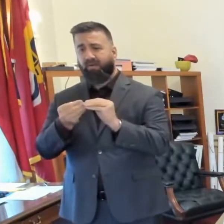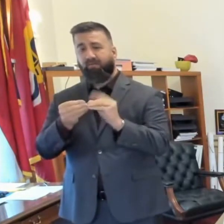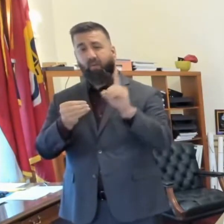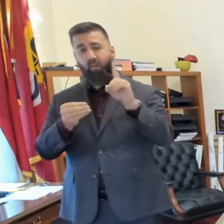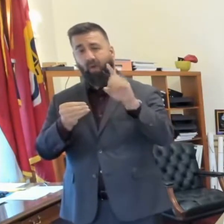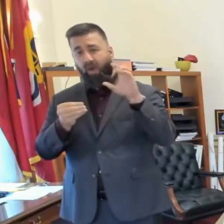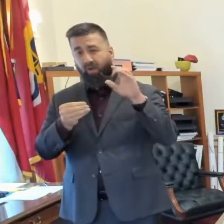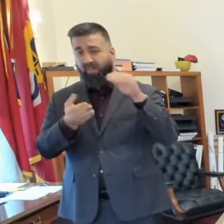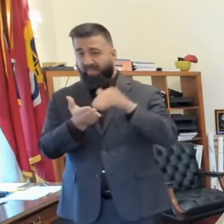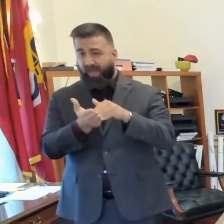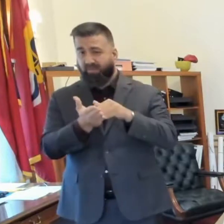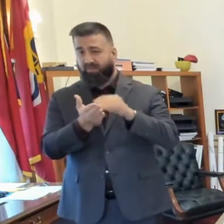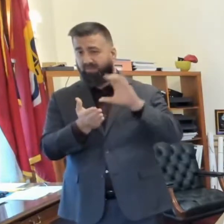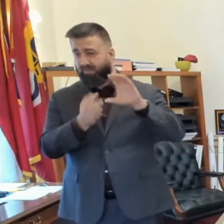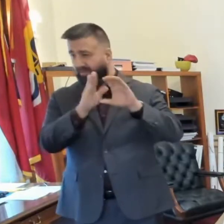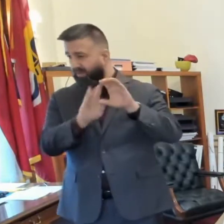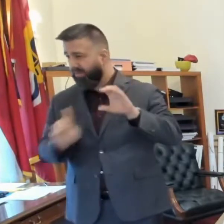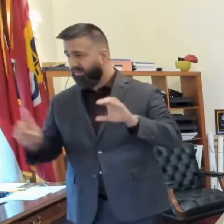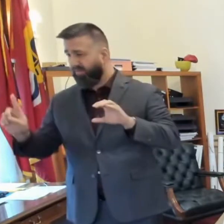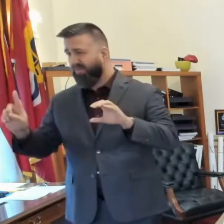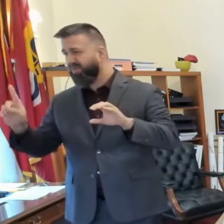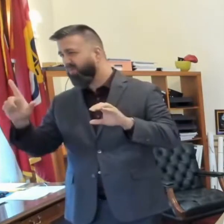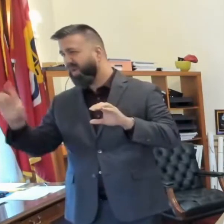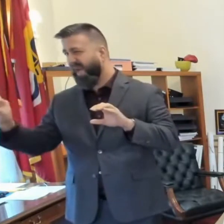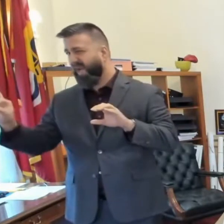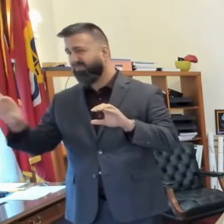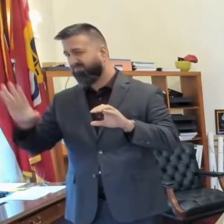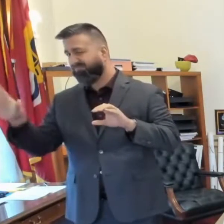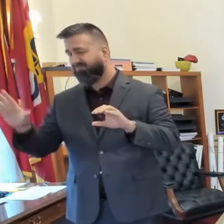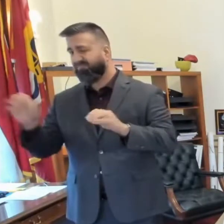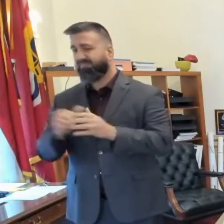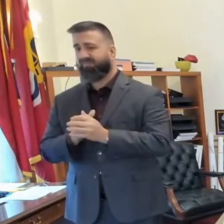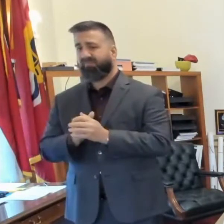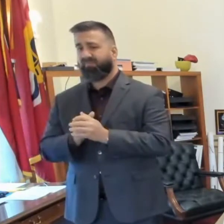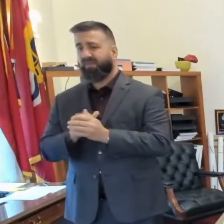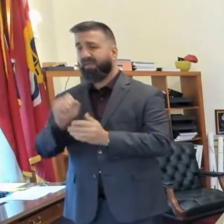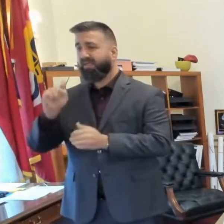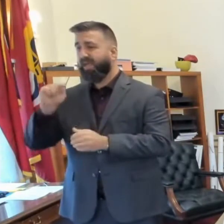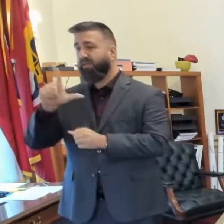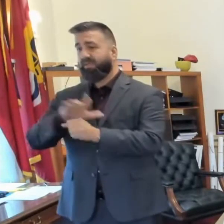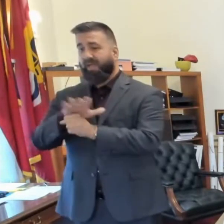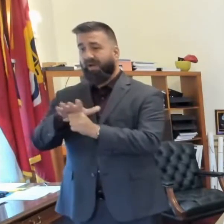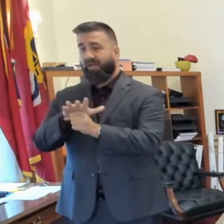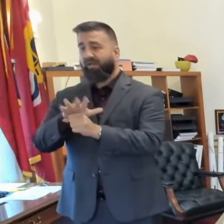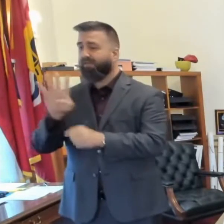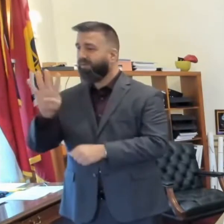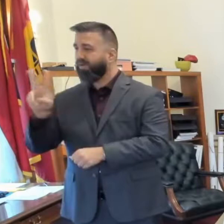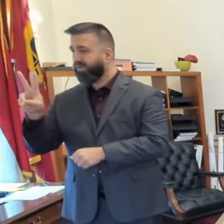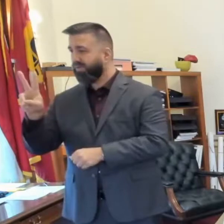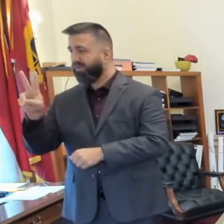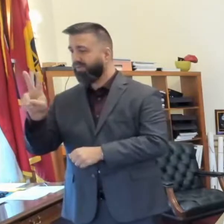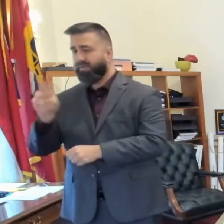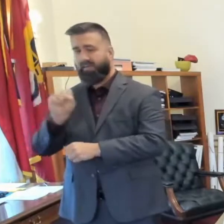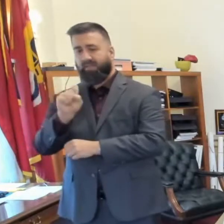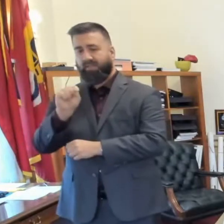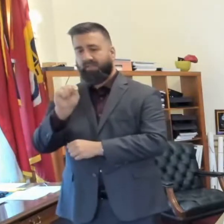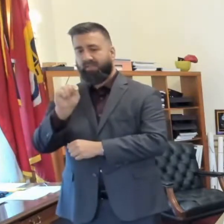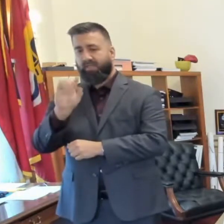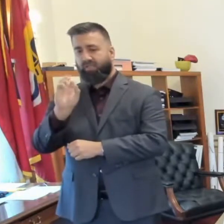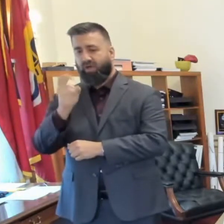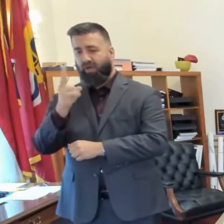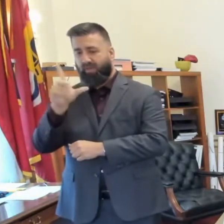for the city is about 29. St. Louis County's 42, St. Charles